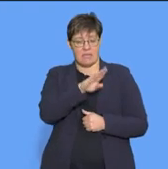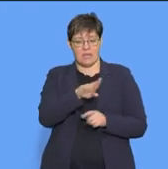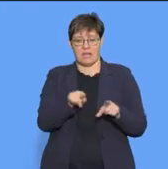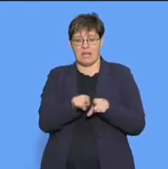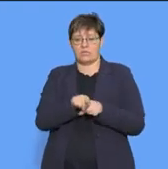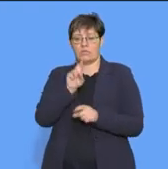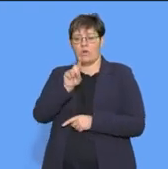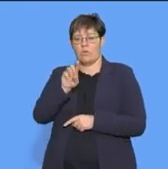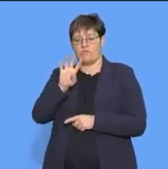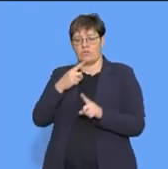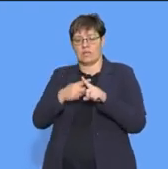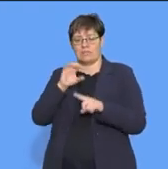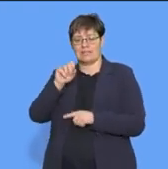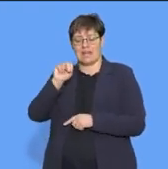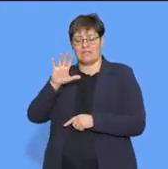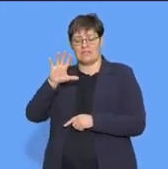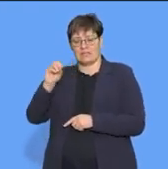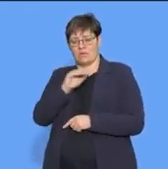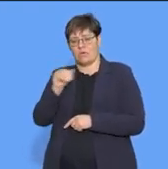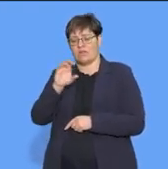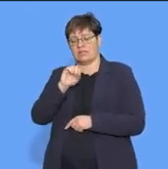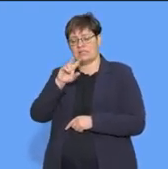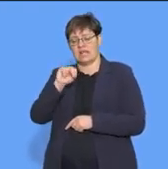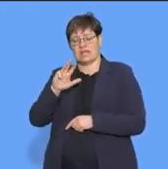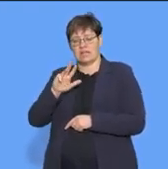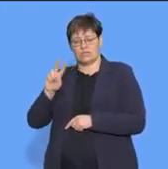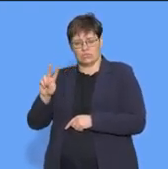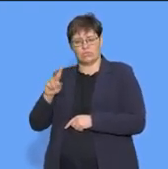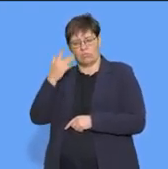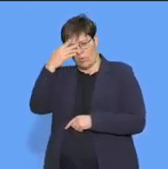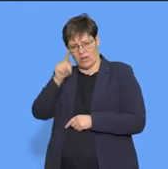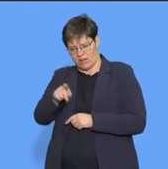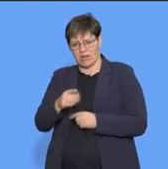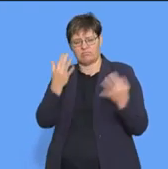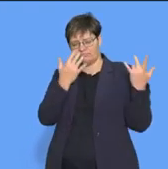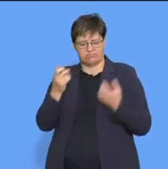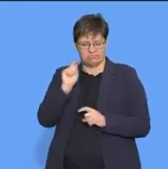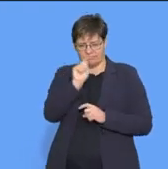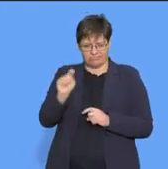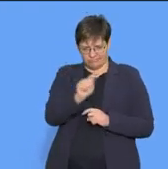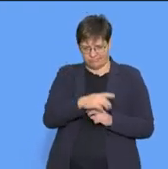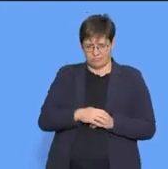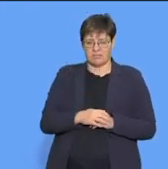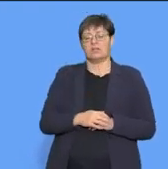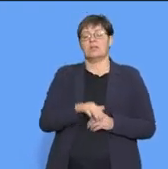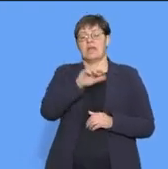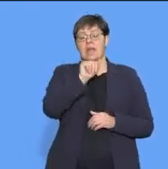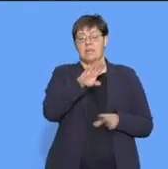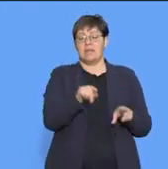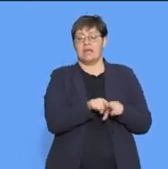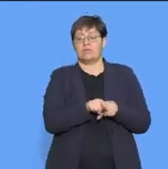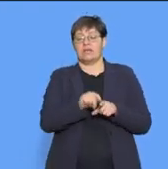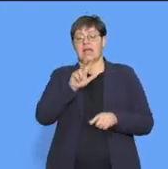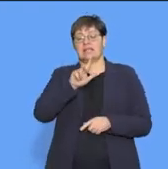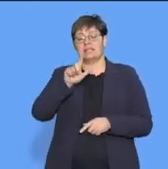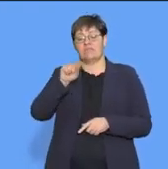that into our calculator, and I think you guys are quite comfortable with the calculator at this point. This is a simple calculation. And remember, when you